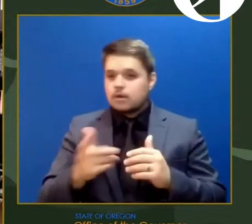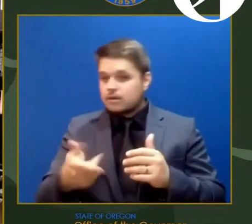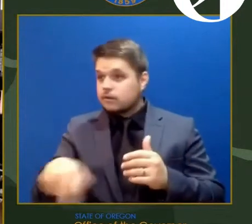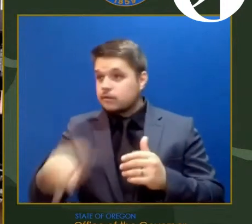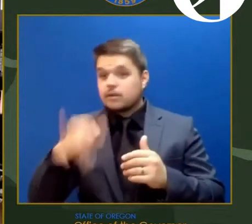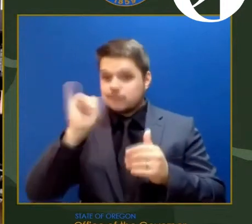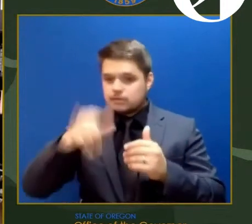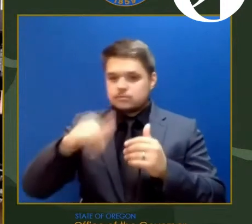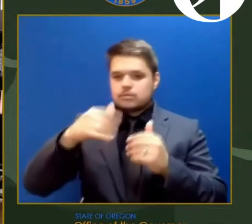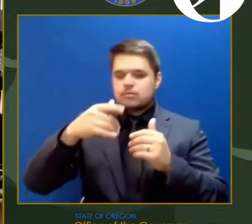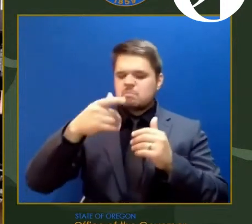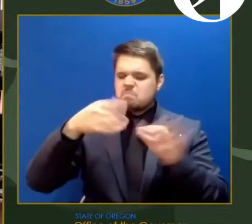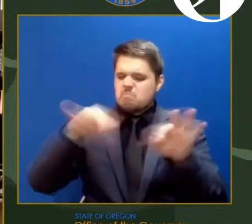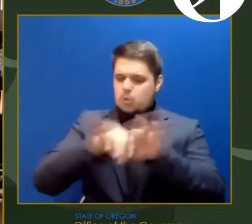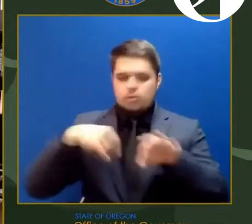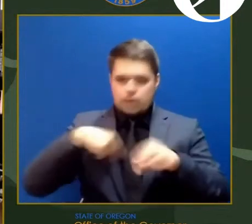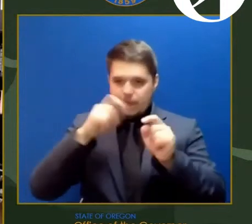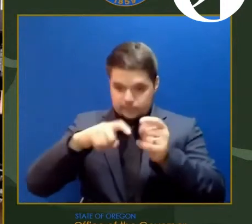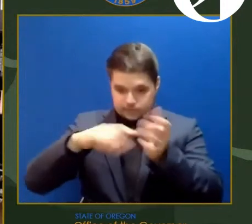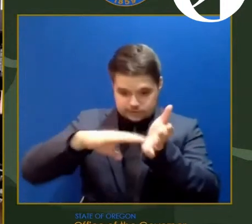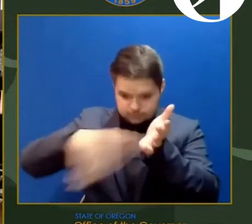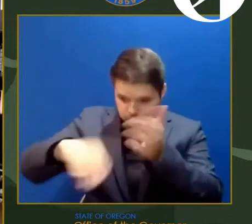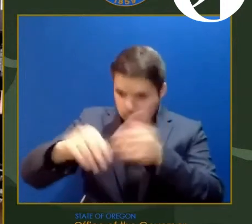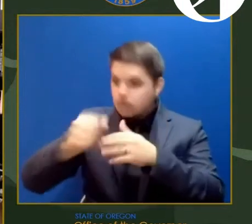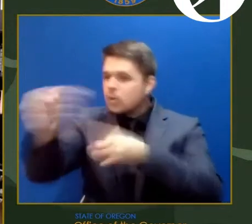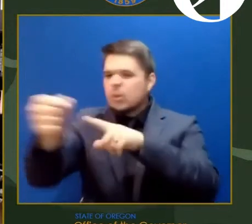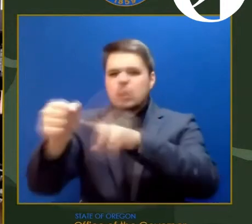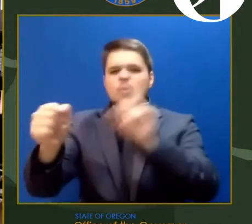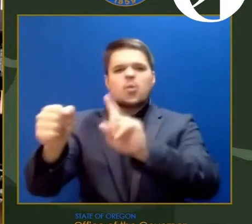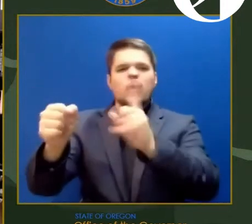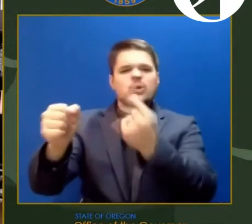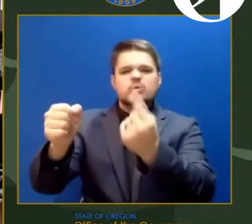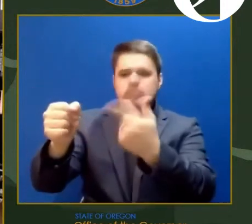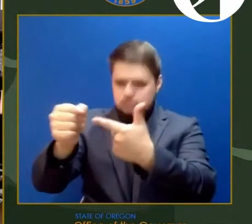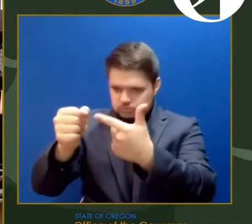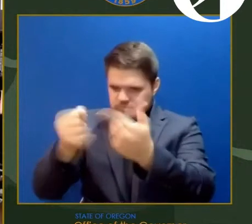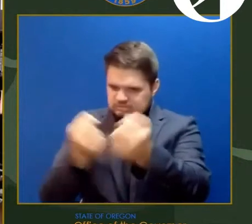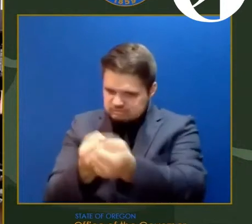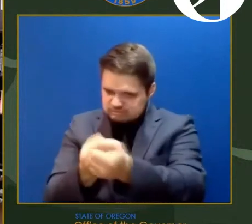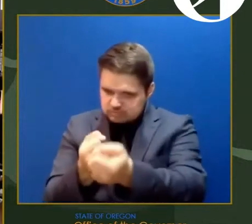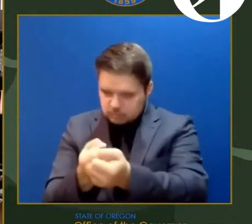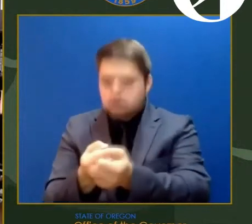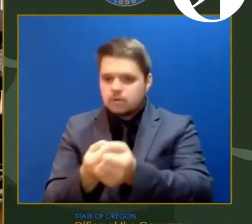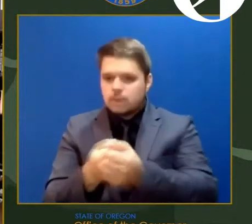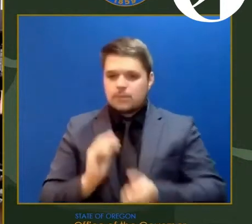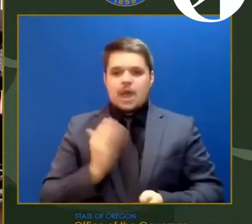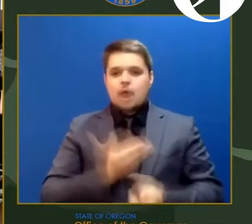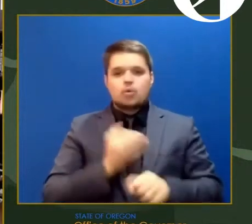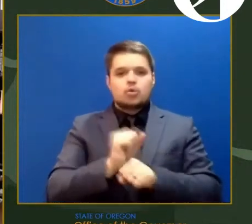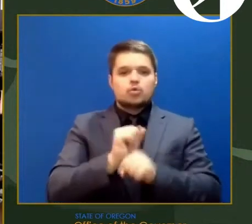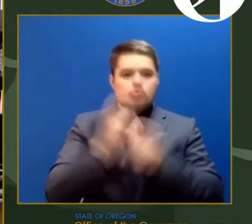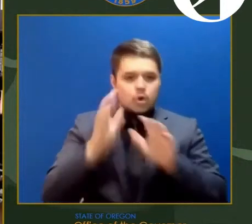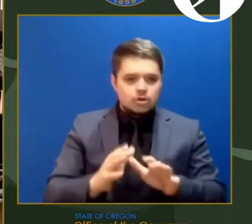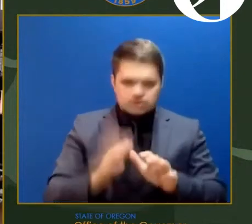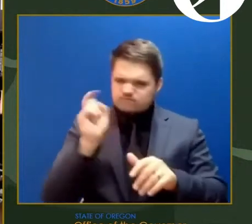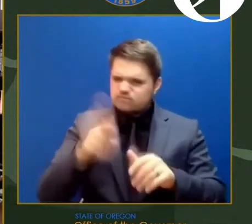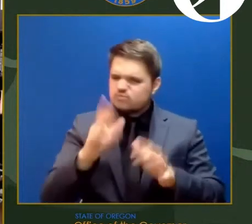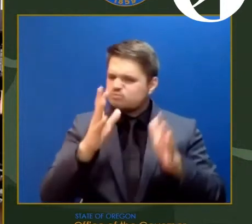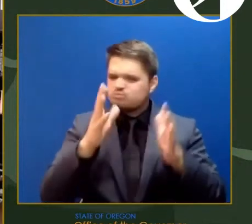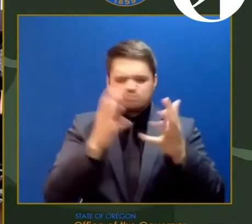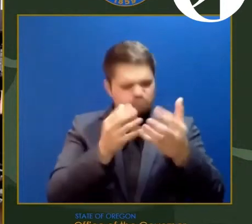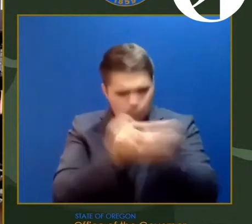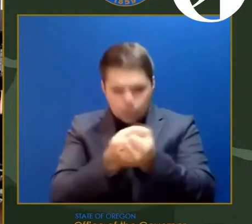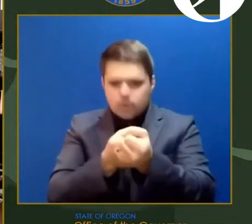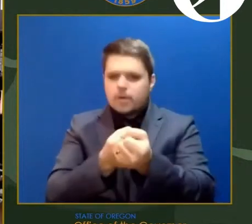makes it on the outside. I keep doing what I do because I see the difference our work is making, and I believe in the people we serve. They deserve